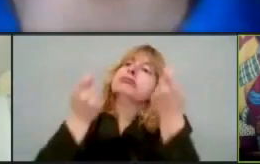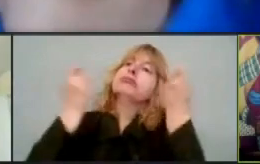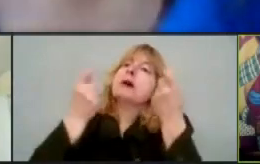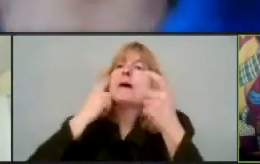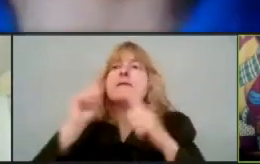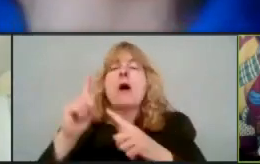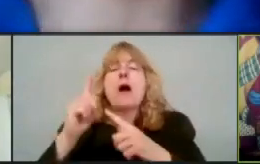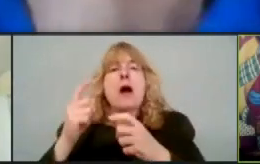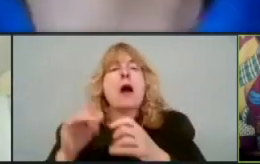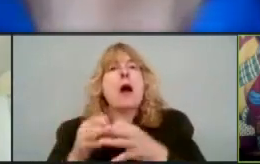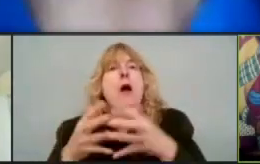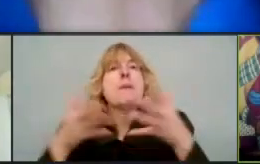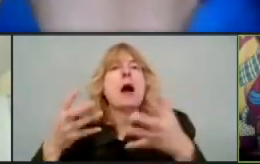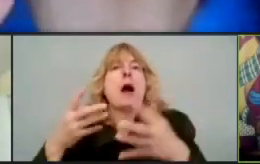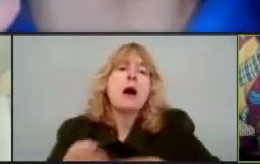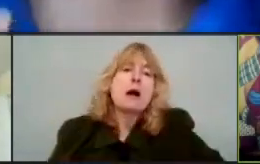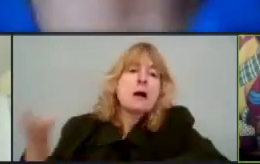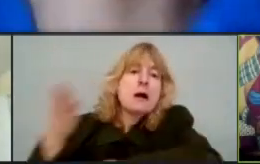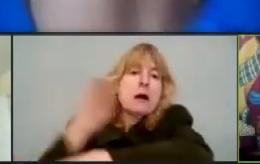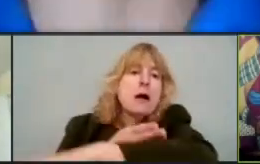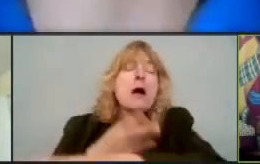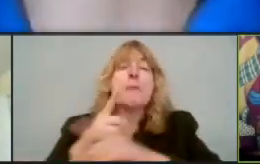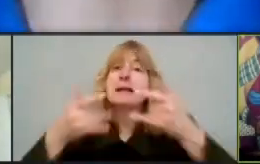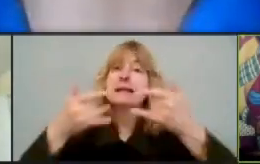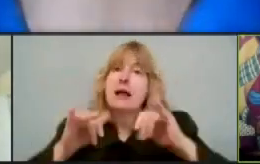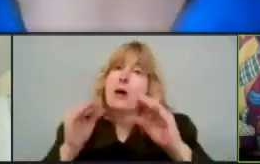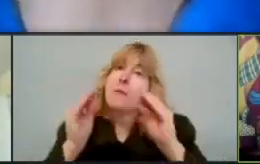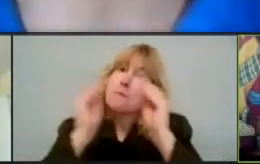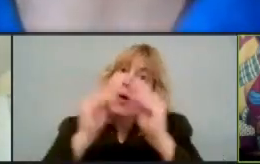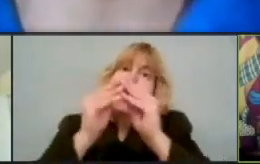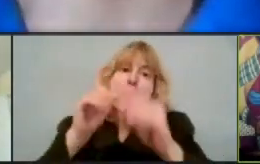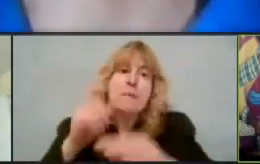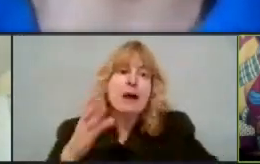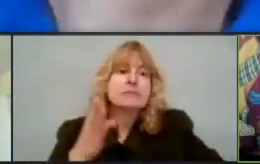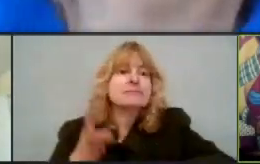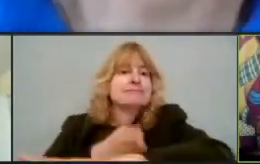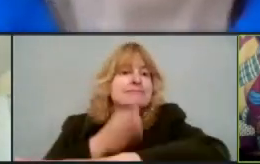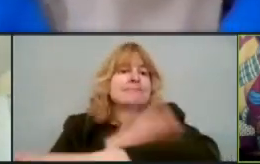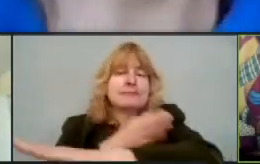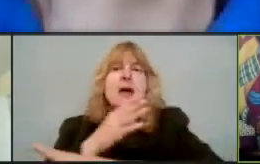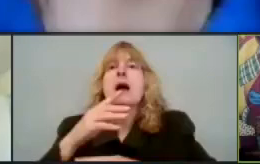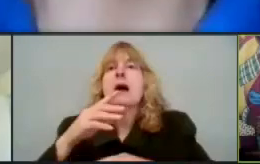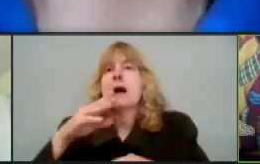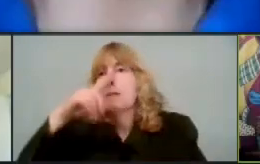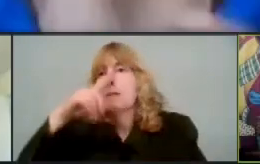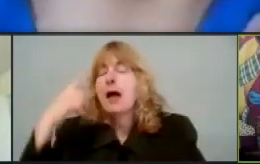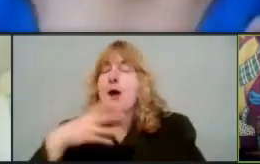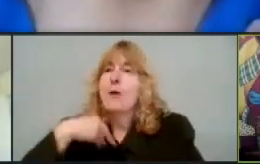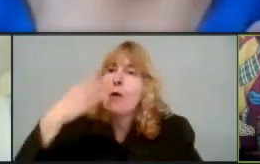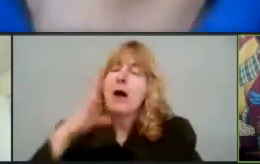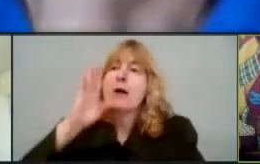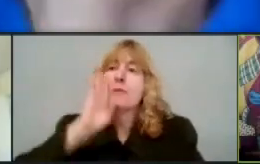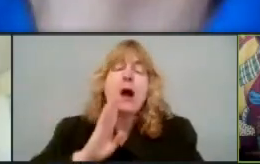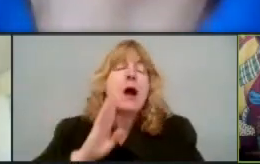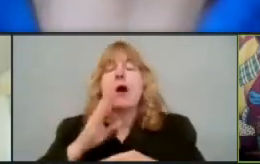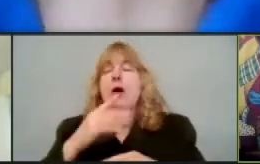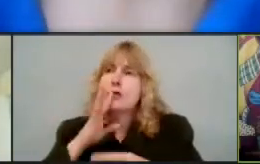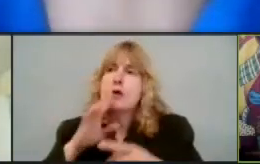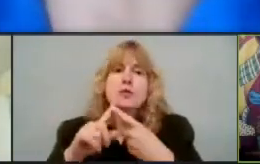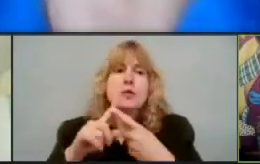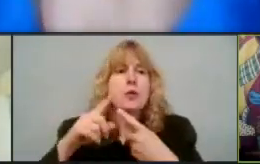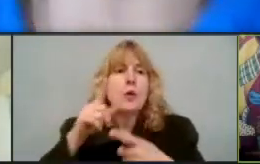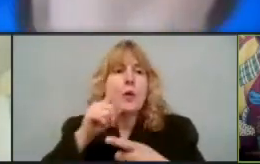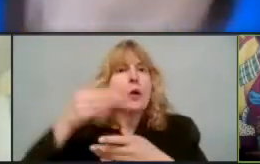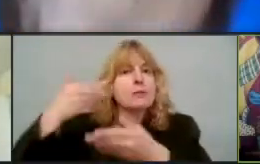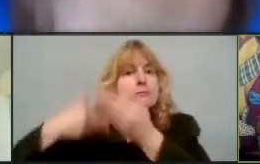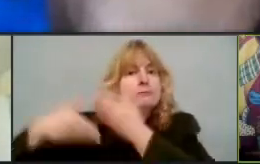women, Black folks, Brown folks, but let's start writing about it. Let's talk to our elders about it. And not that you or I,